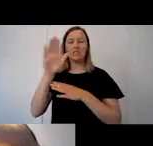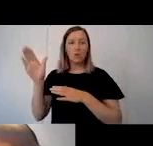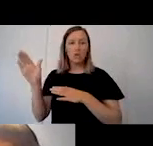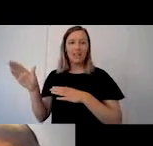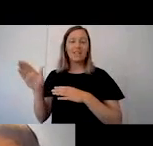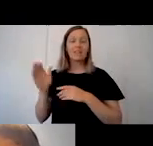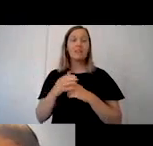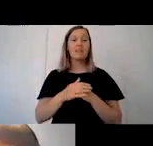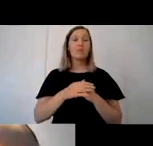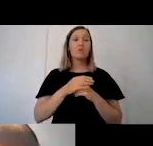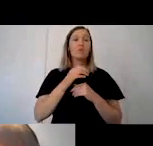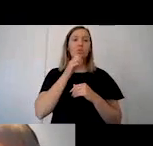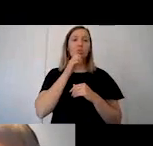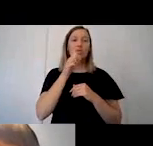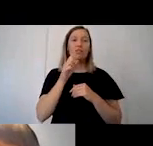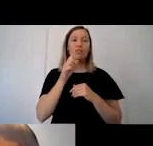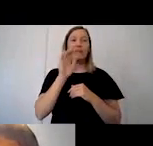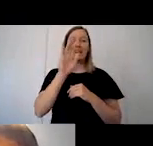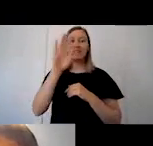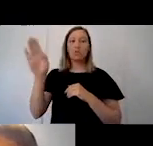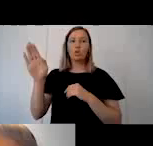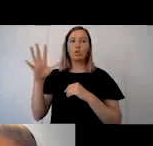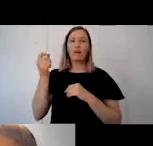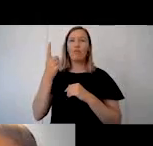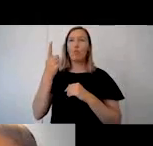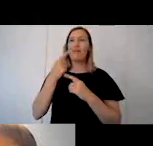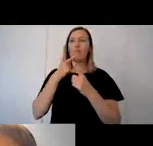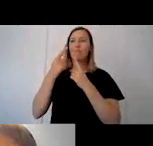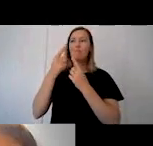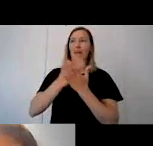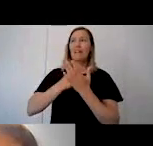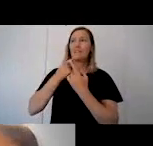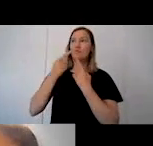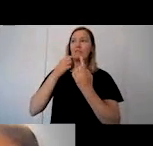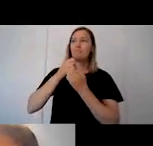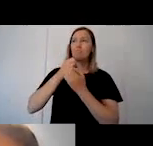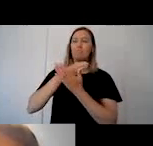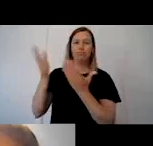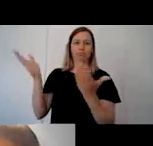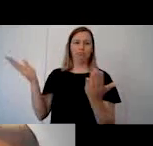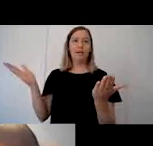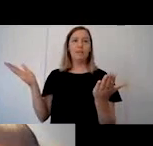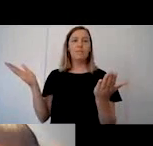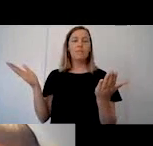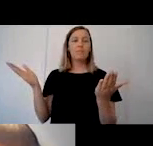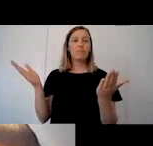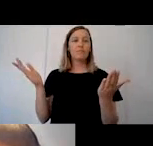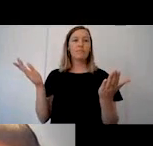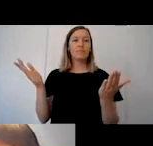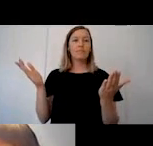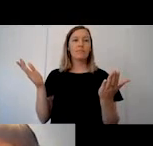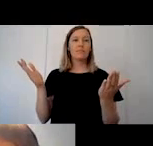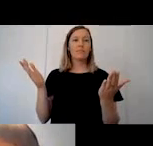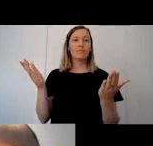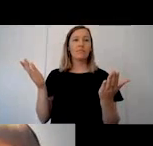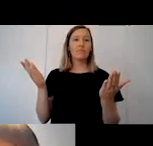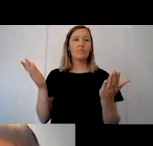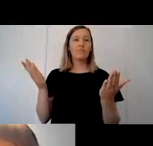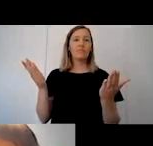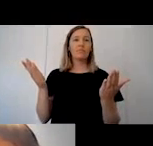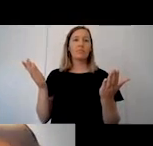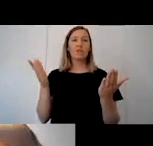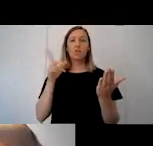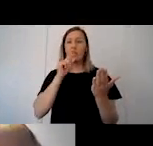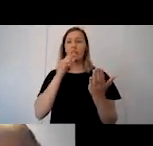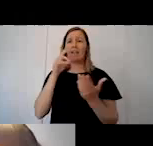we go externally, we're on one page, because, and there, like, you can have one page literally with what you